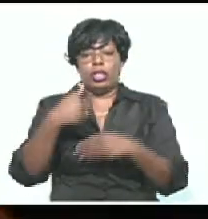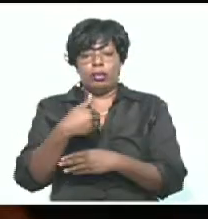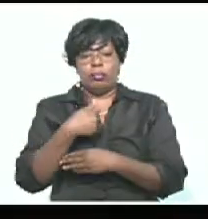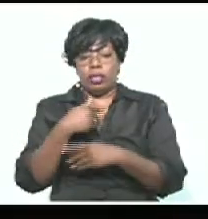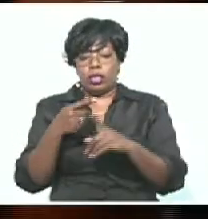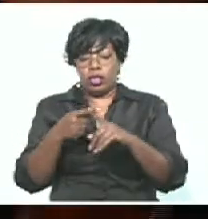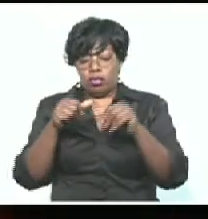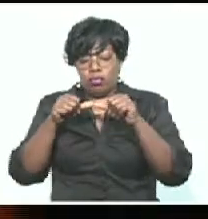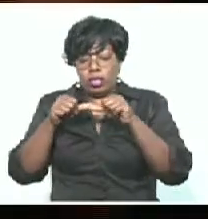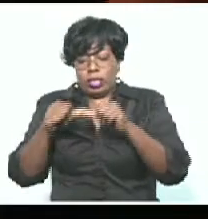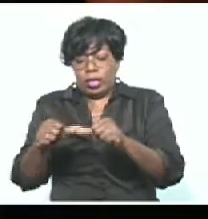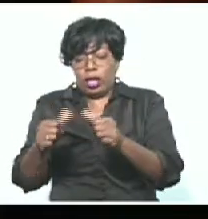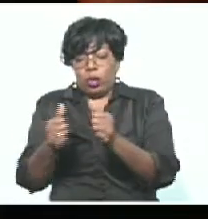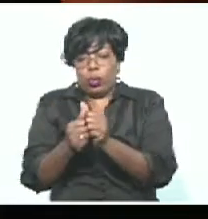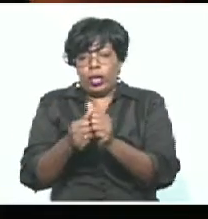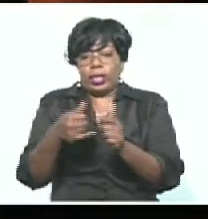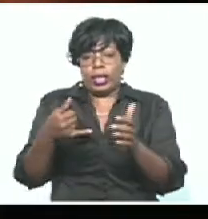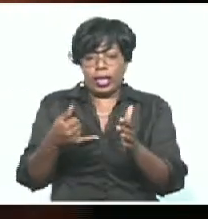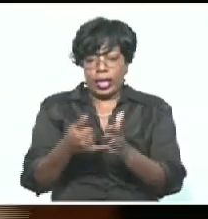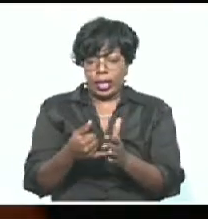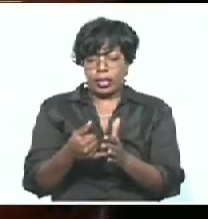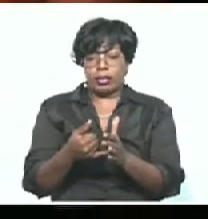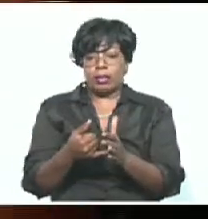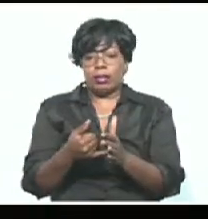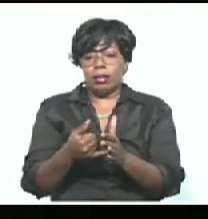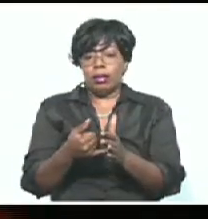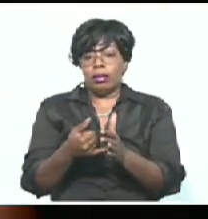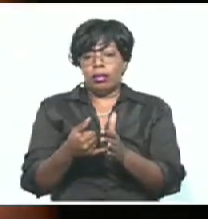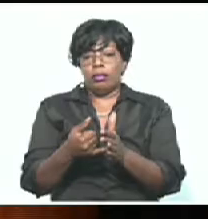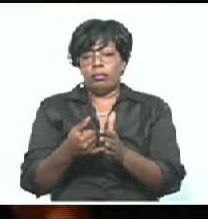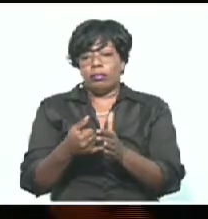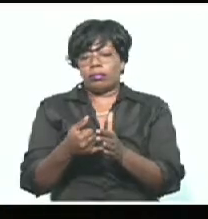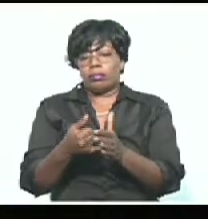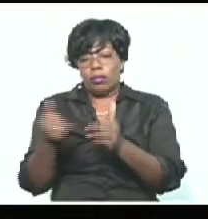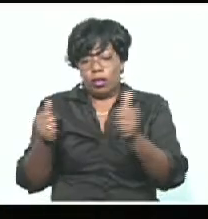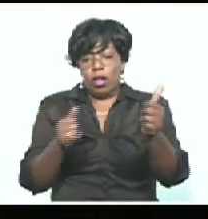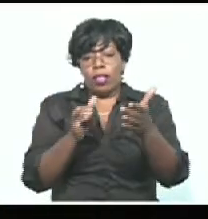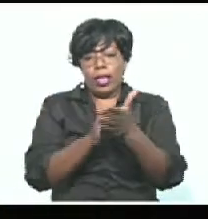stick with it, plan something, go ahead and pursue it, and you'll achieve it.